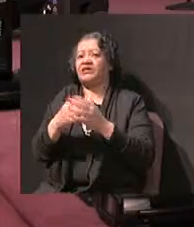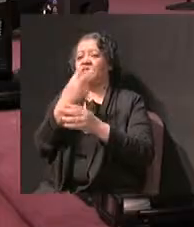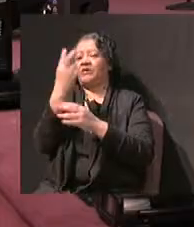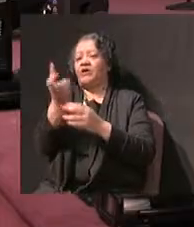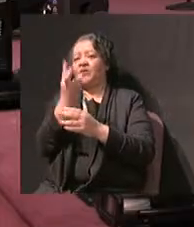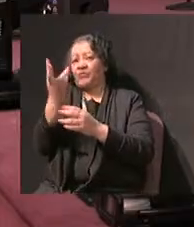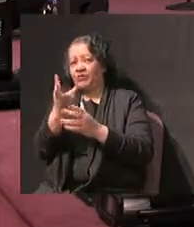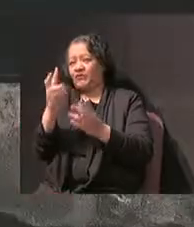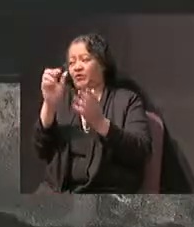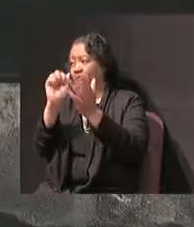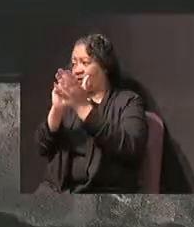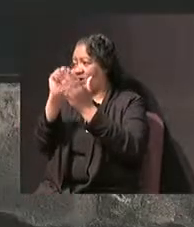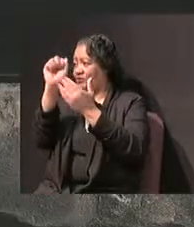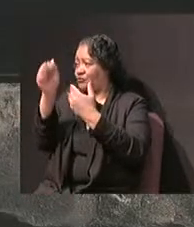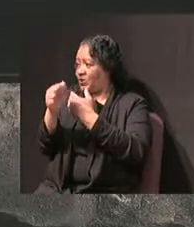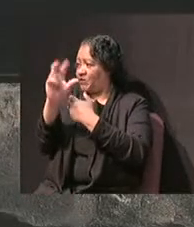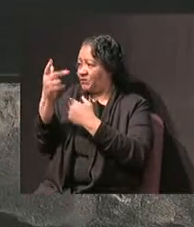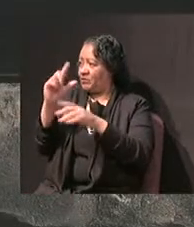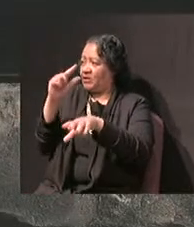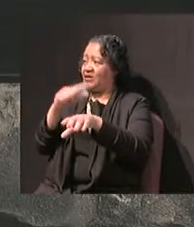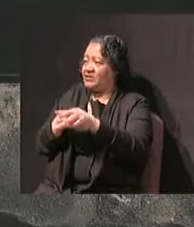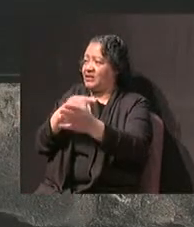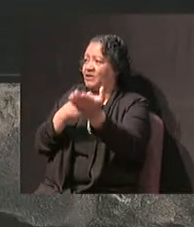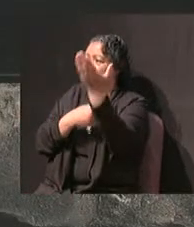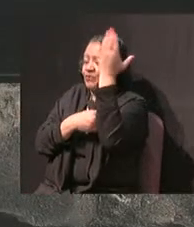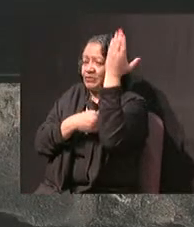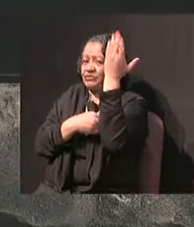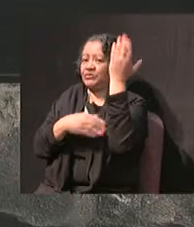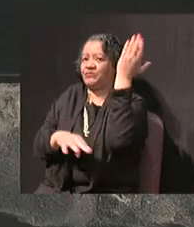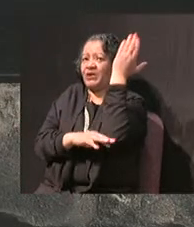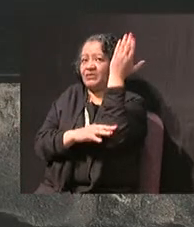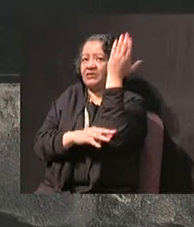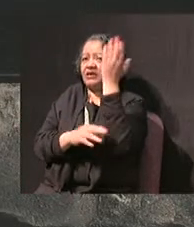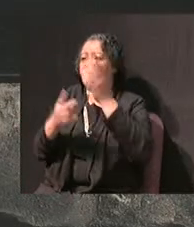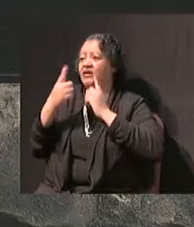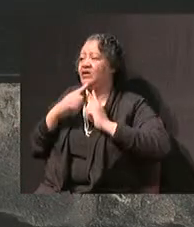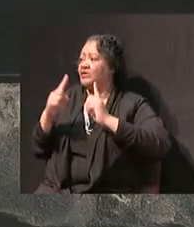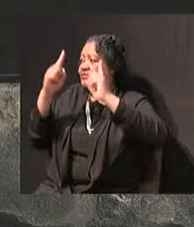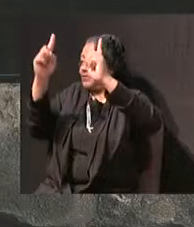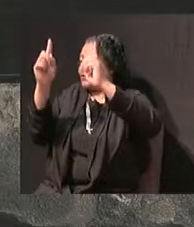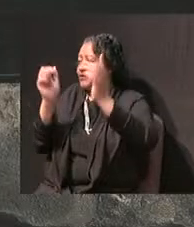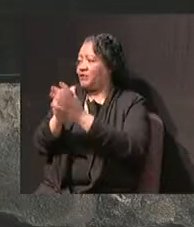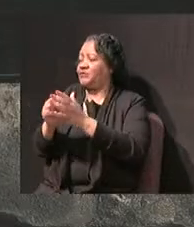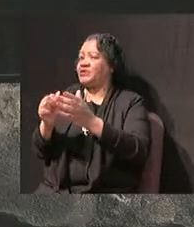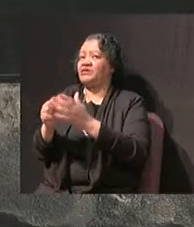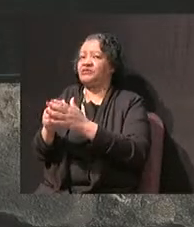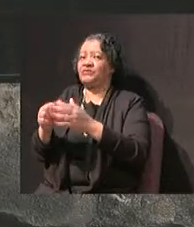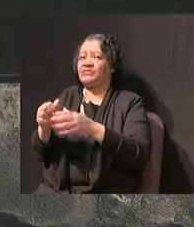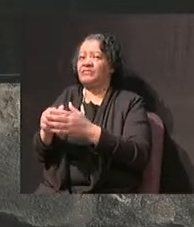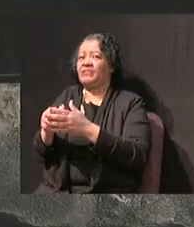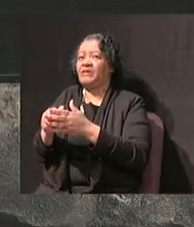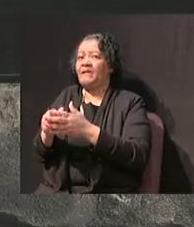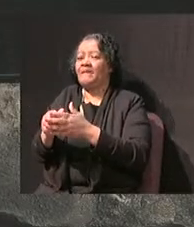Wednesday, April 3rd, at 12 noon, we're going to be dedicating